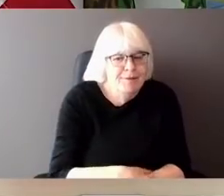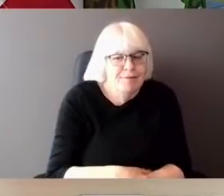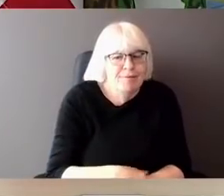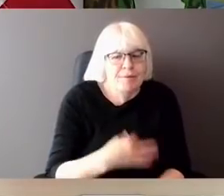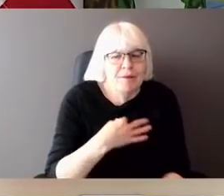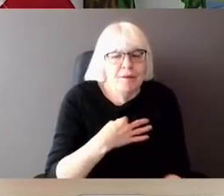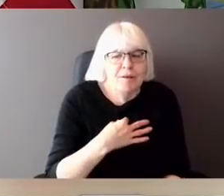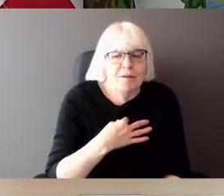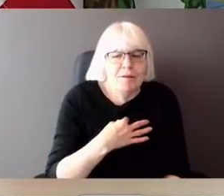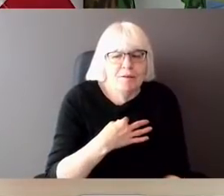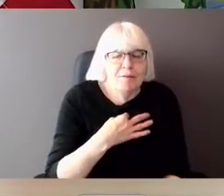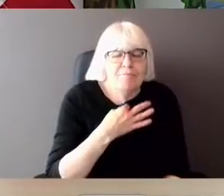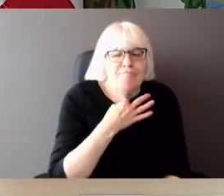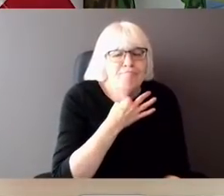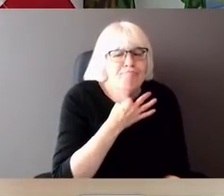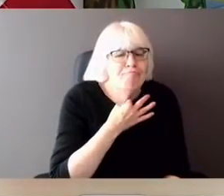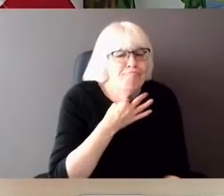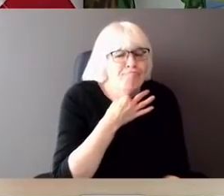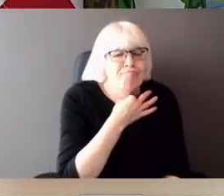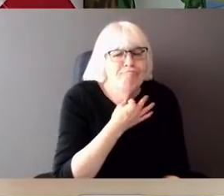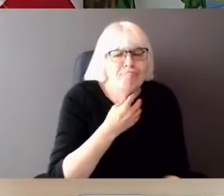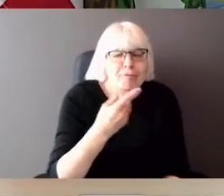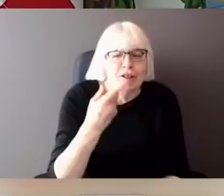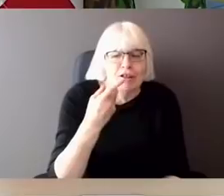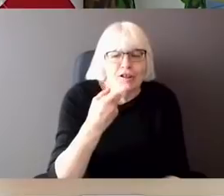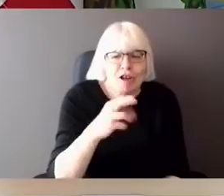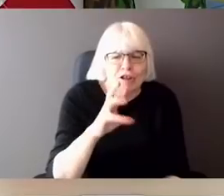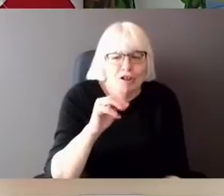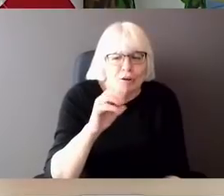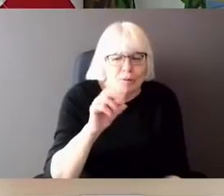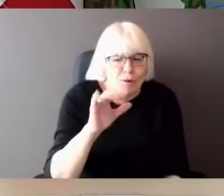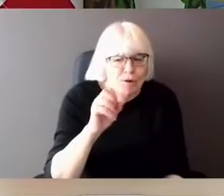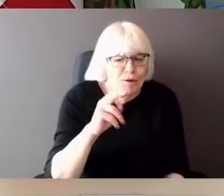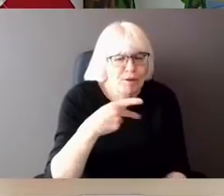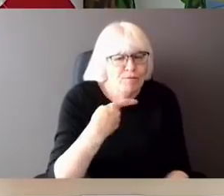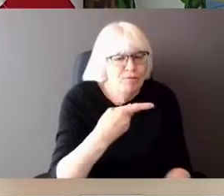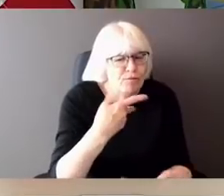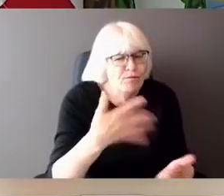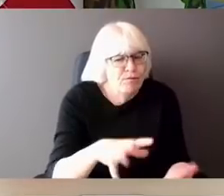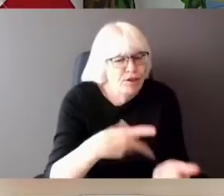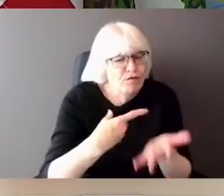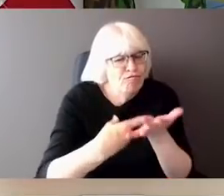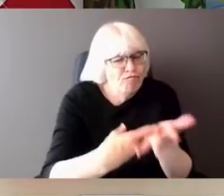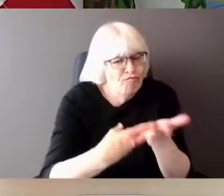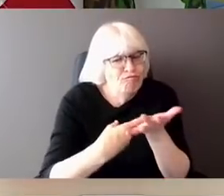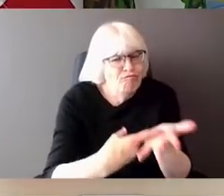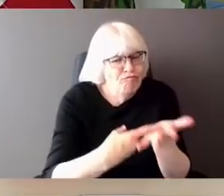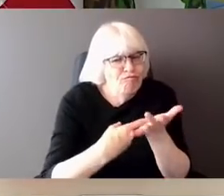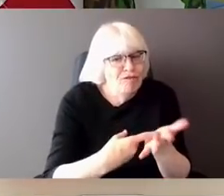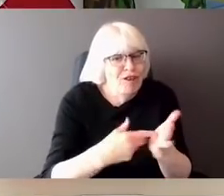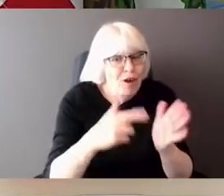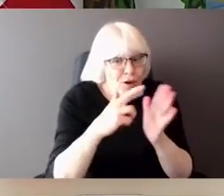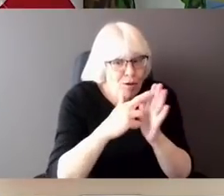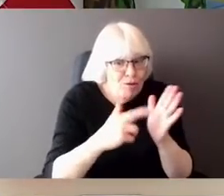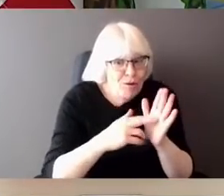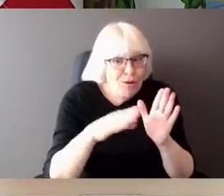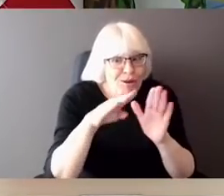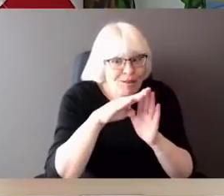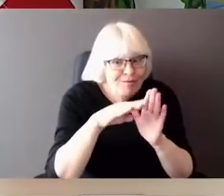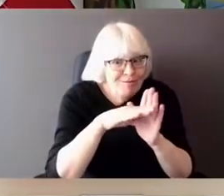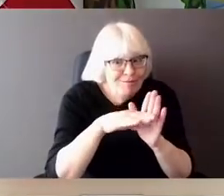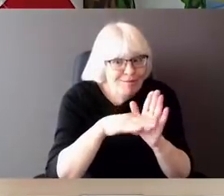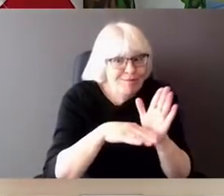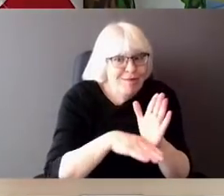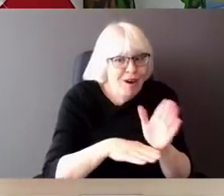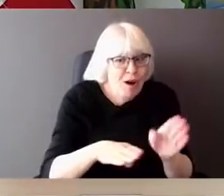before, how it almost feels harder when you're lifting the restrictions than putting them in place. It's almost a more difficult transition. When do we